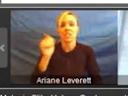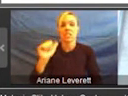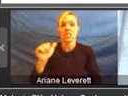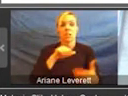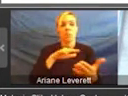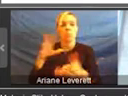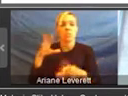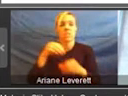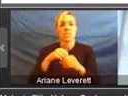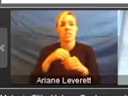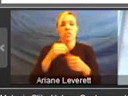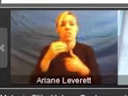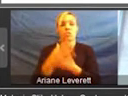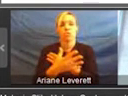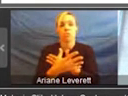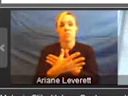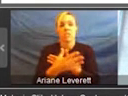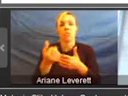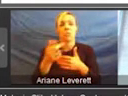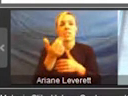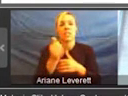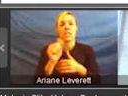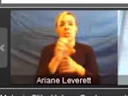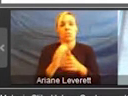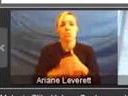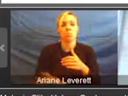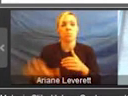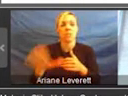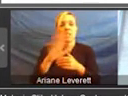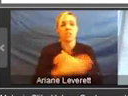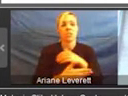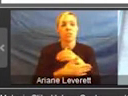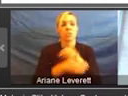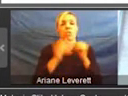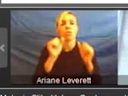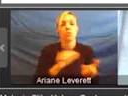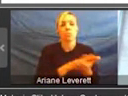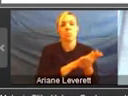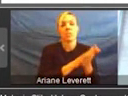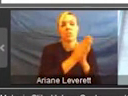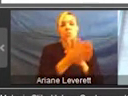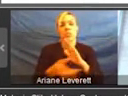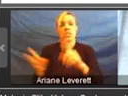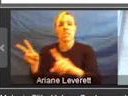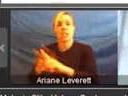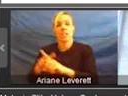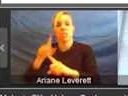any European country that could be translated into other local contexts?